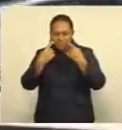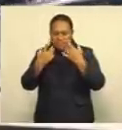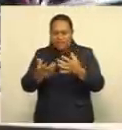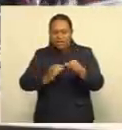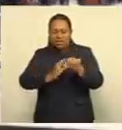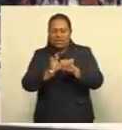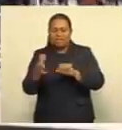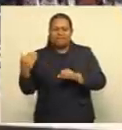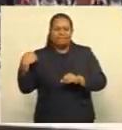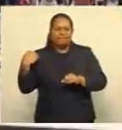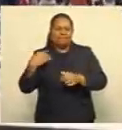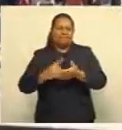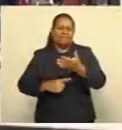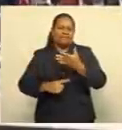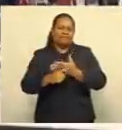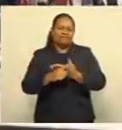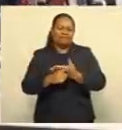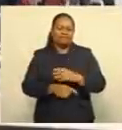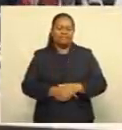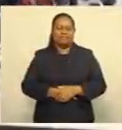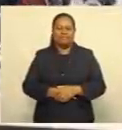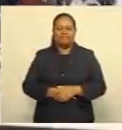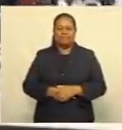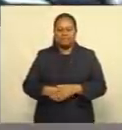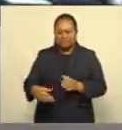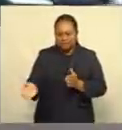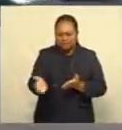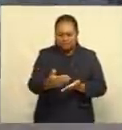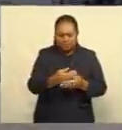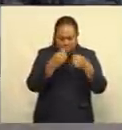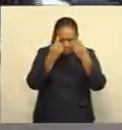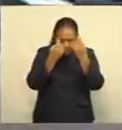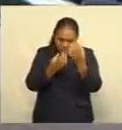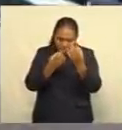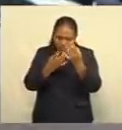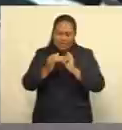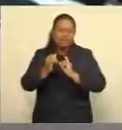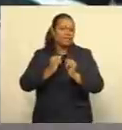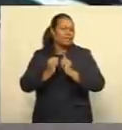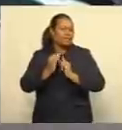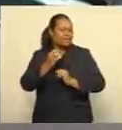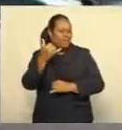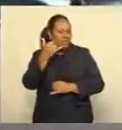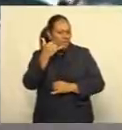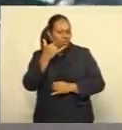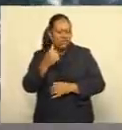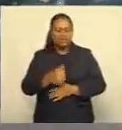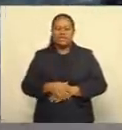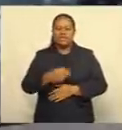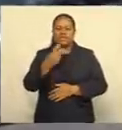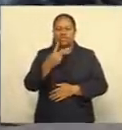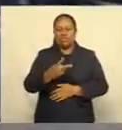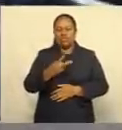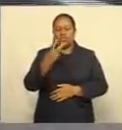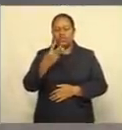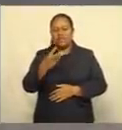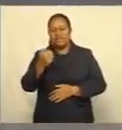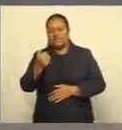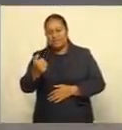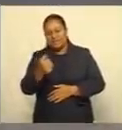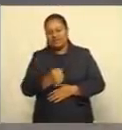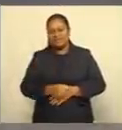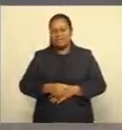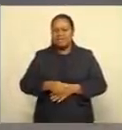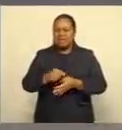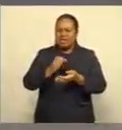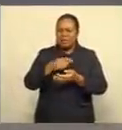Impact in Fiji report. The information was collected through telephone interviews with 236 enterprises earning $8